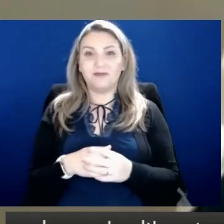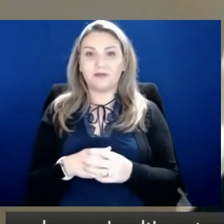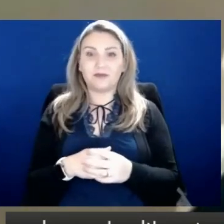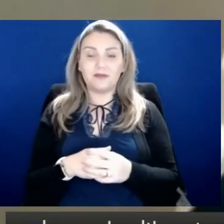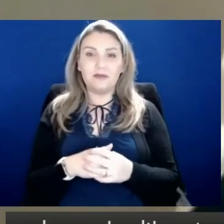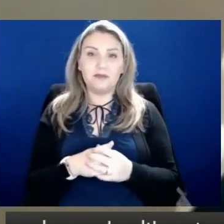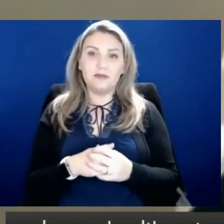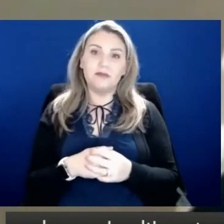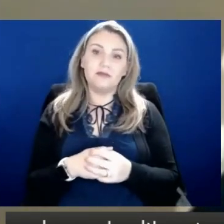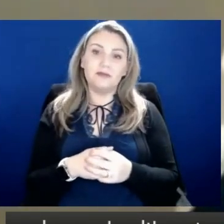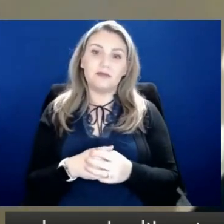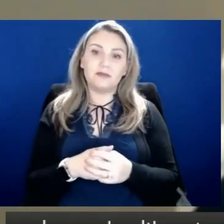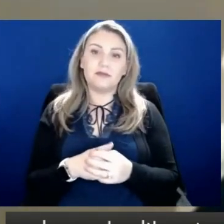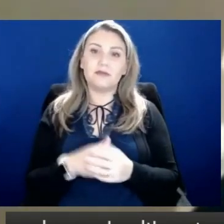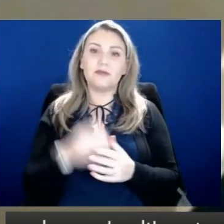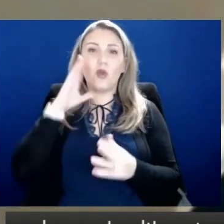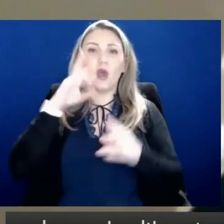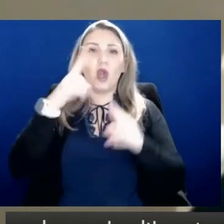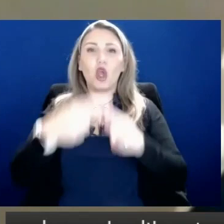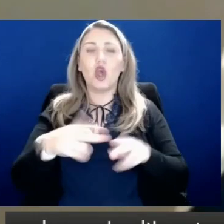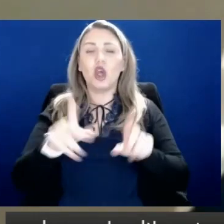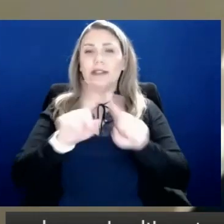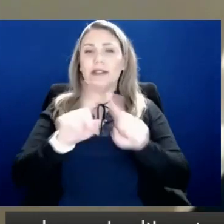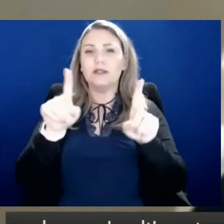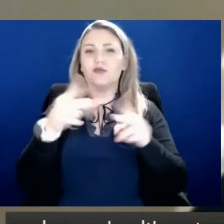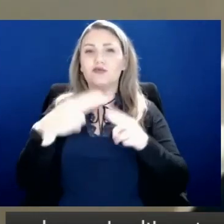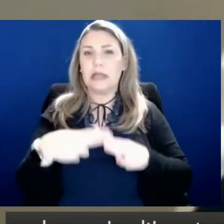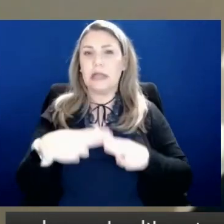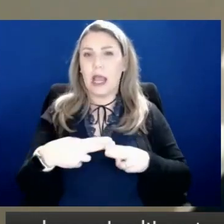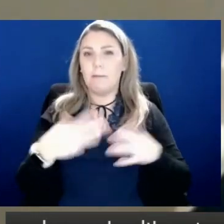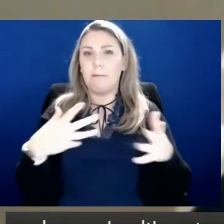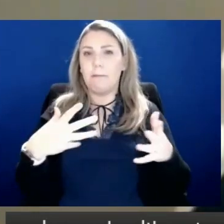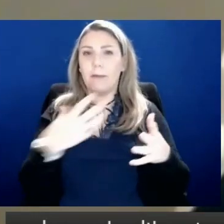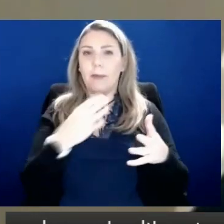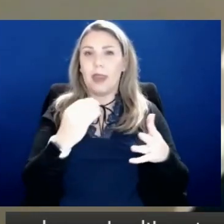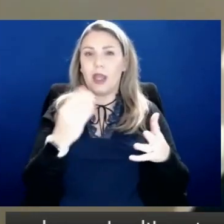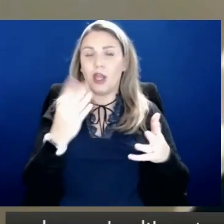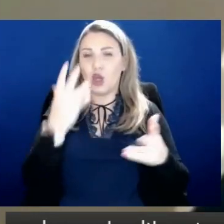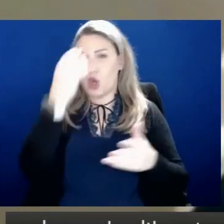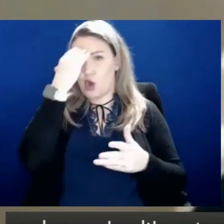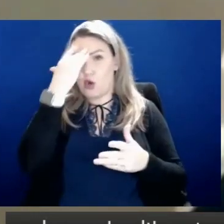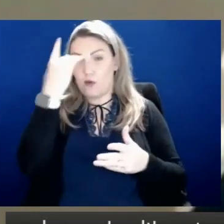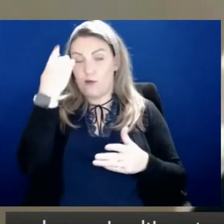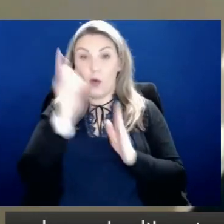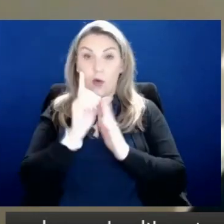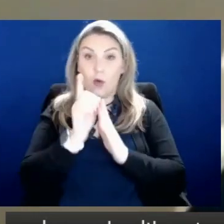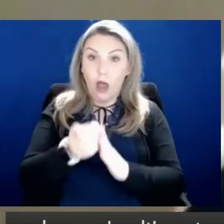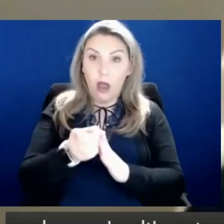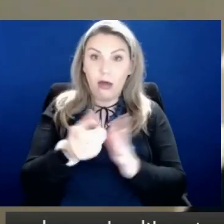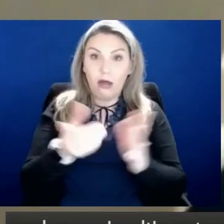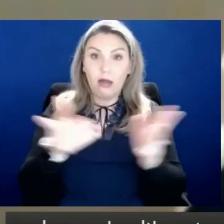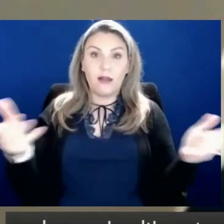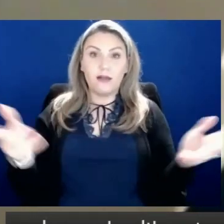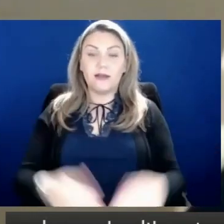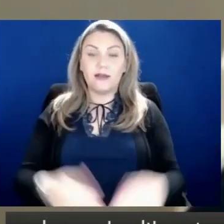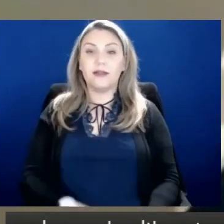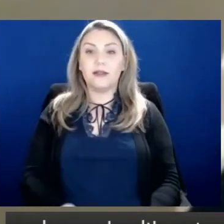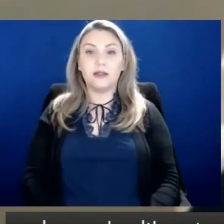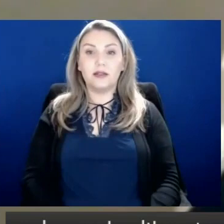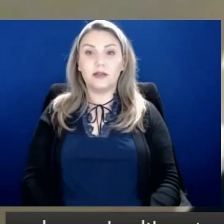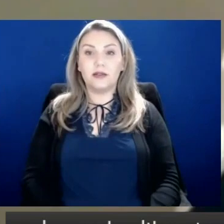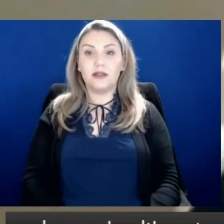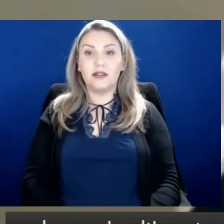I will call them a different name, and I've known them for a while, and it's been